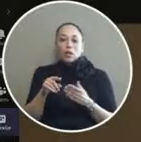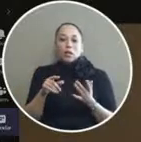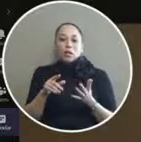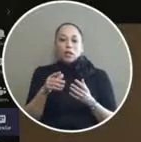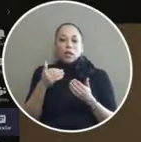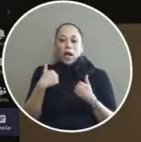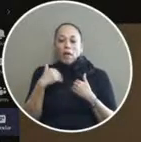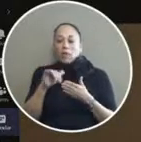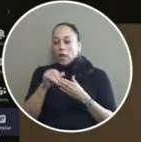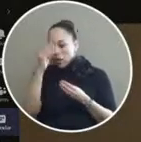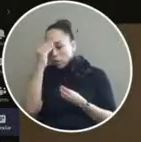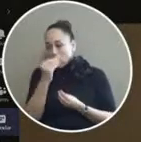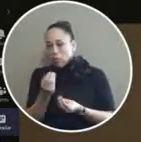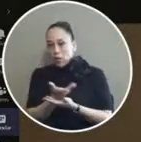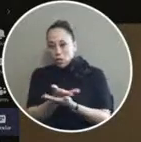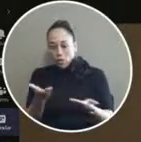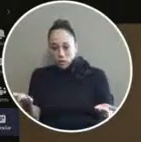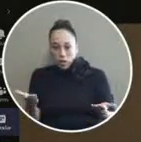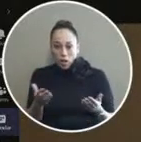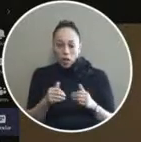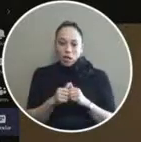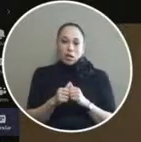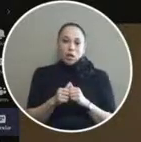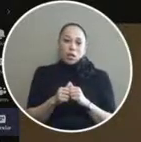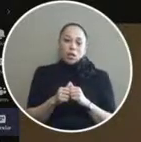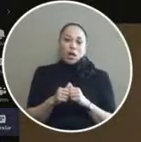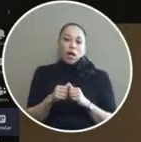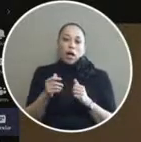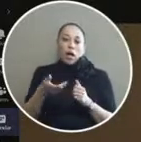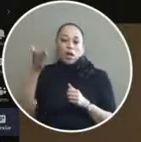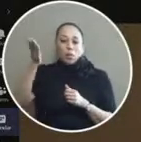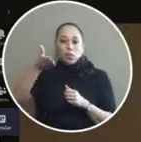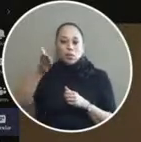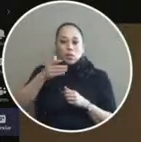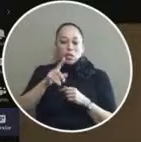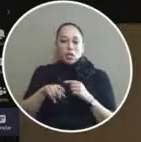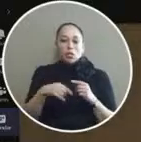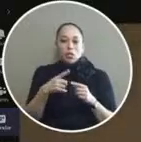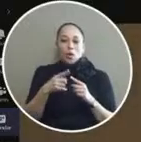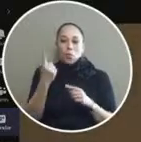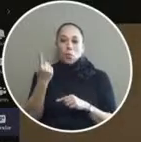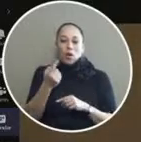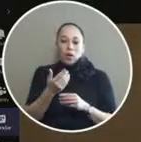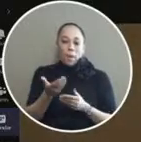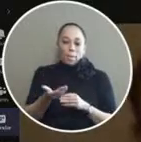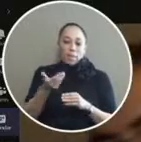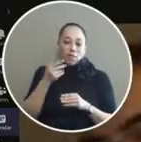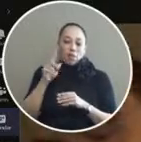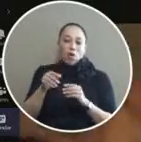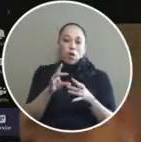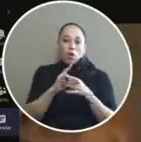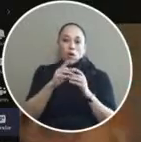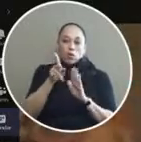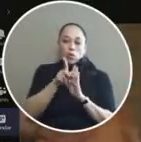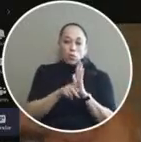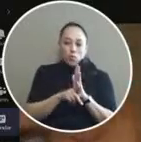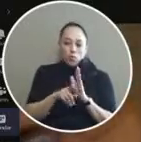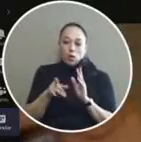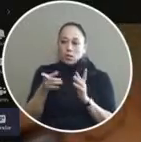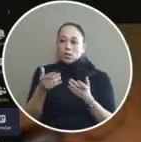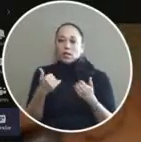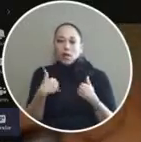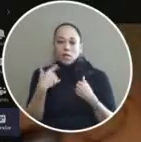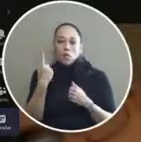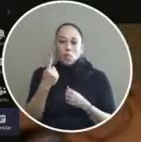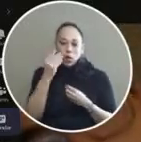getting information out there. Jessica, gave a presentation and has given one before on protocols, and she could be one that